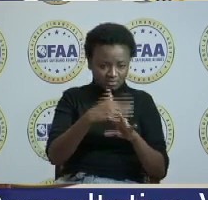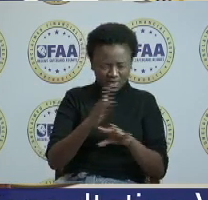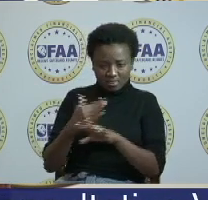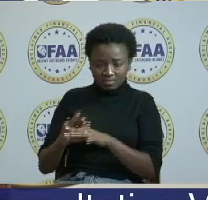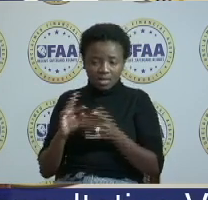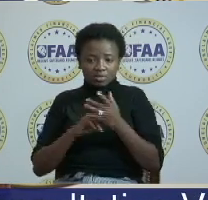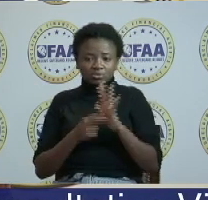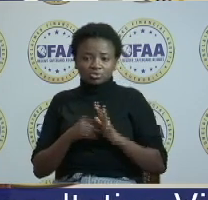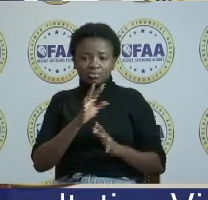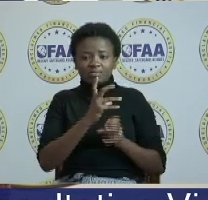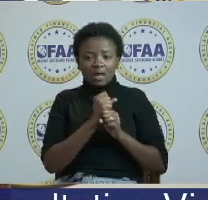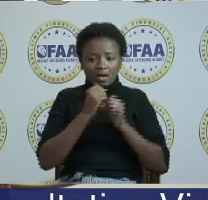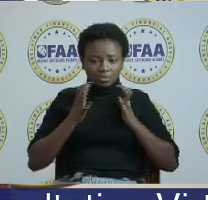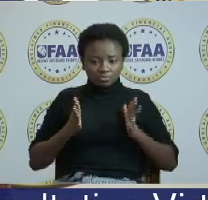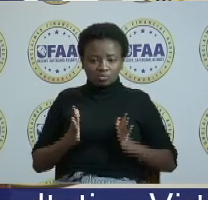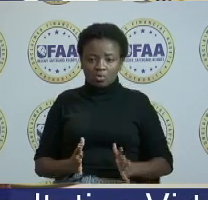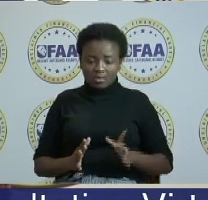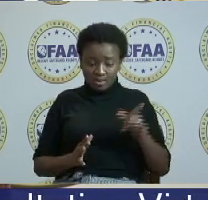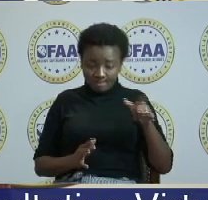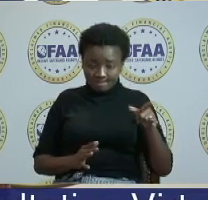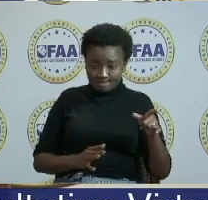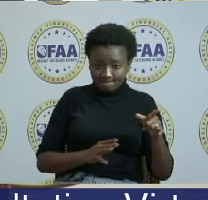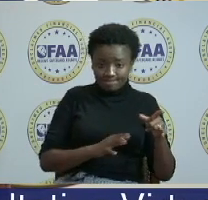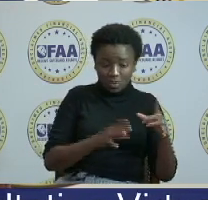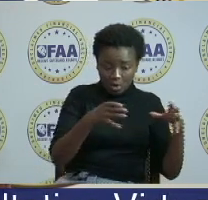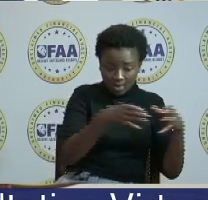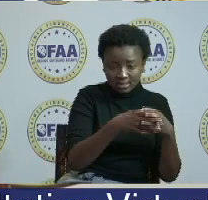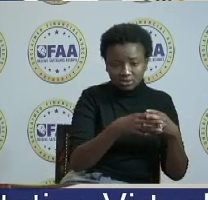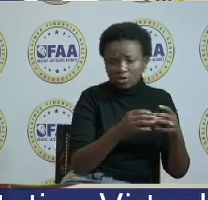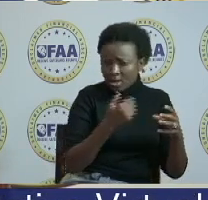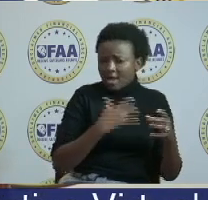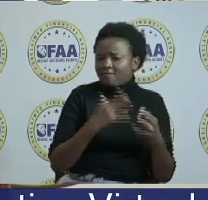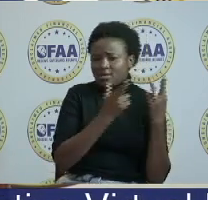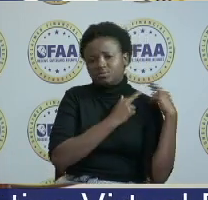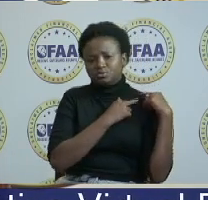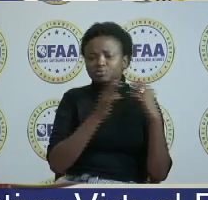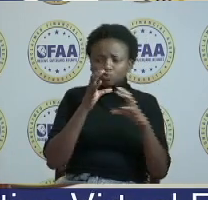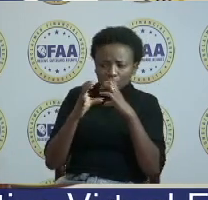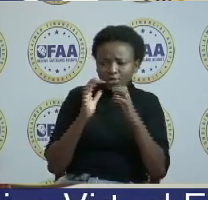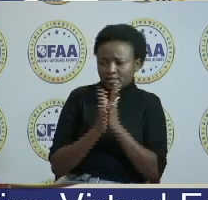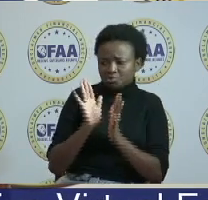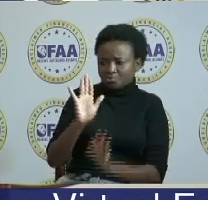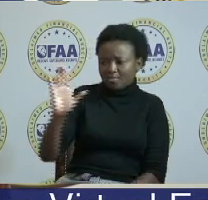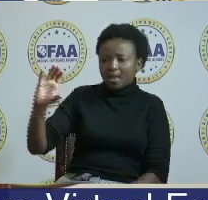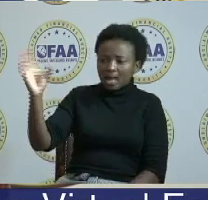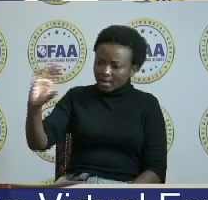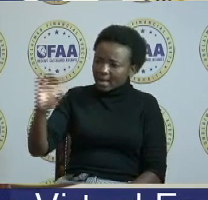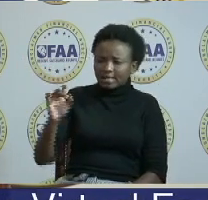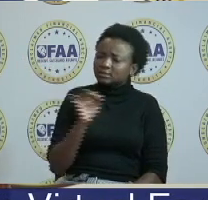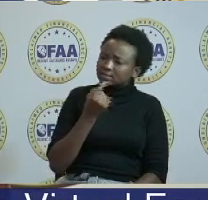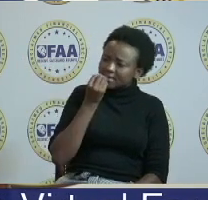the holder has a primary responsibility of reaching out to these owners of